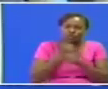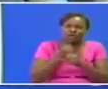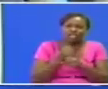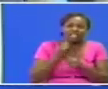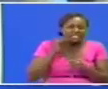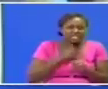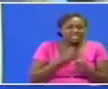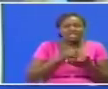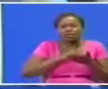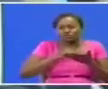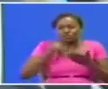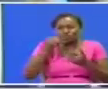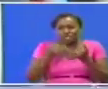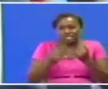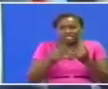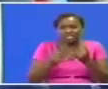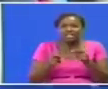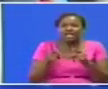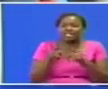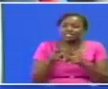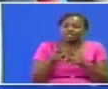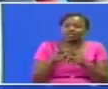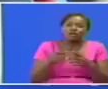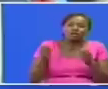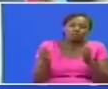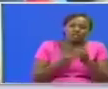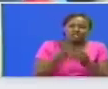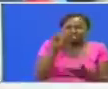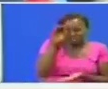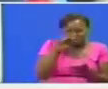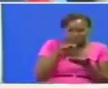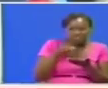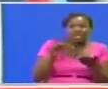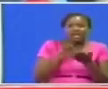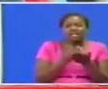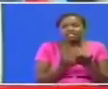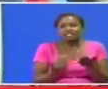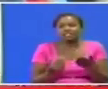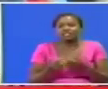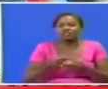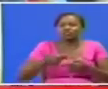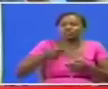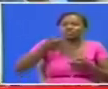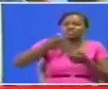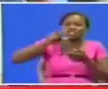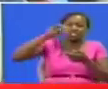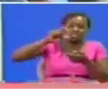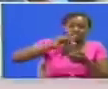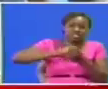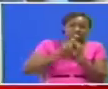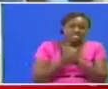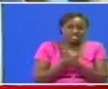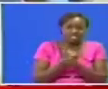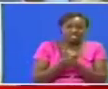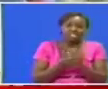and weekends, your income seems to be going down as commodity prices go up. And I checked yesterday. The